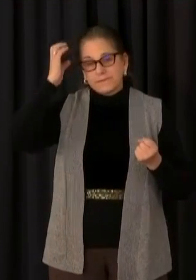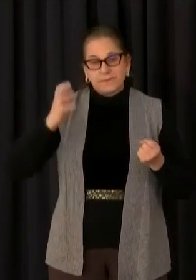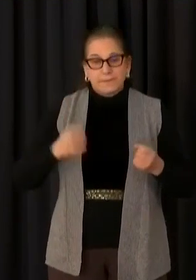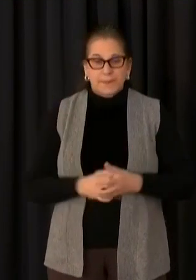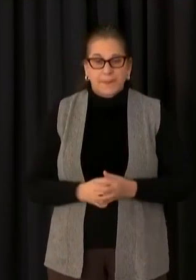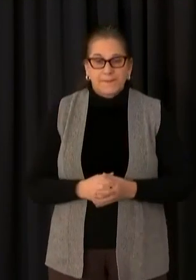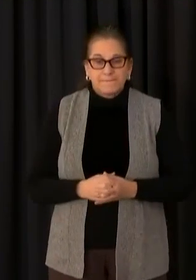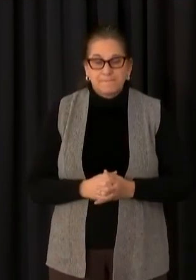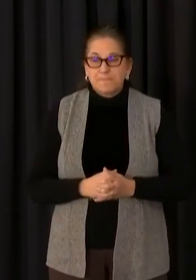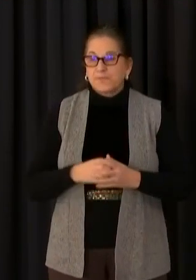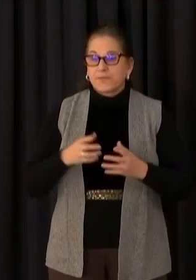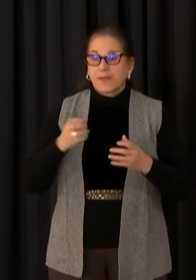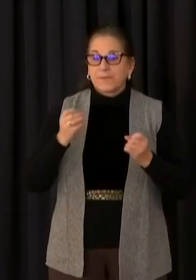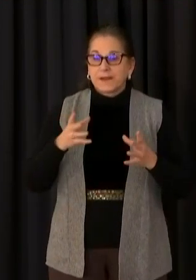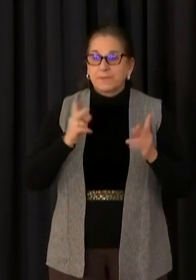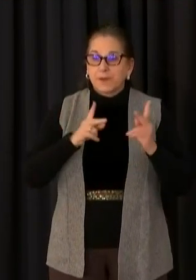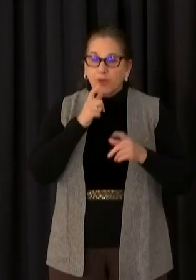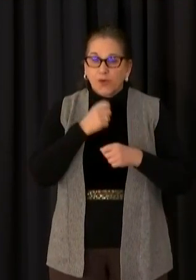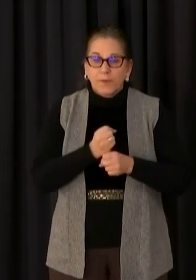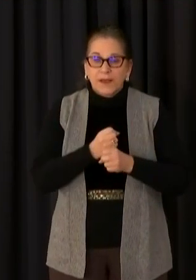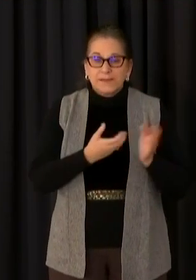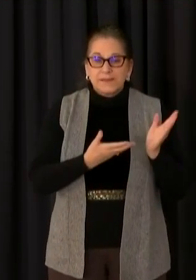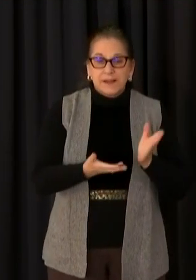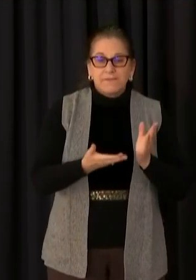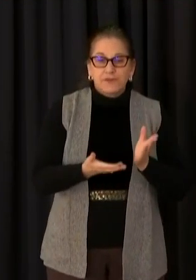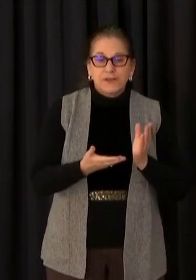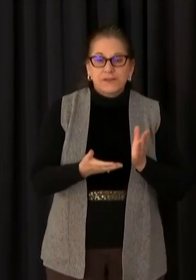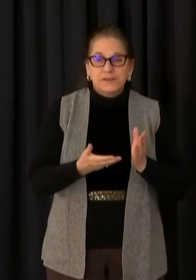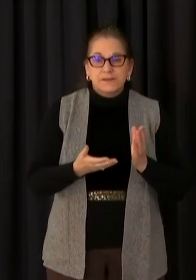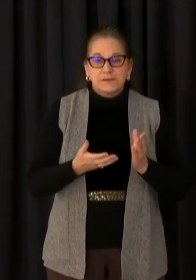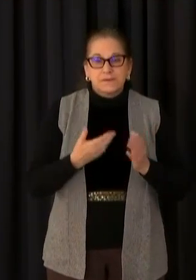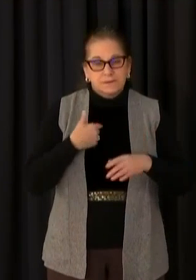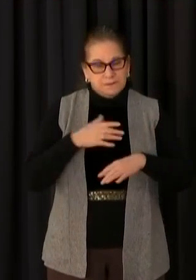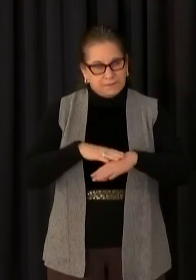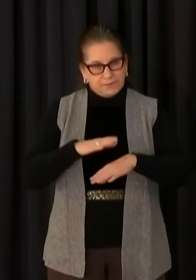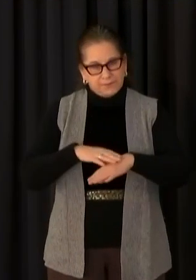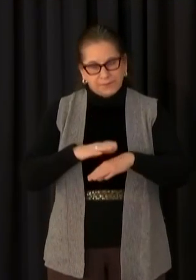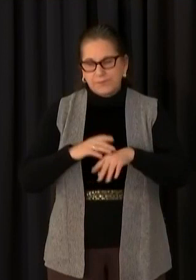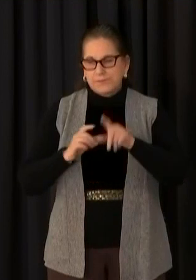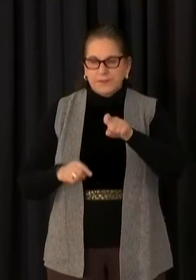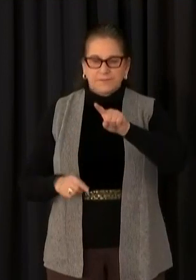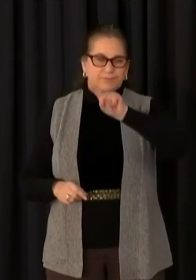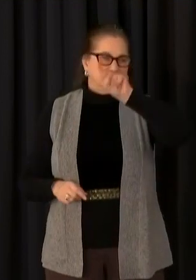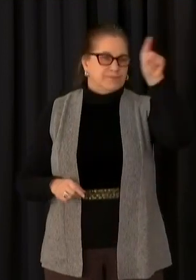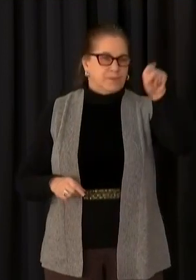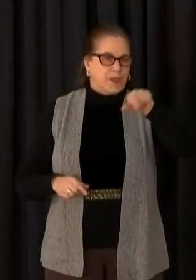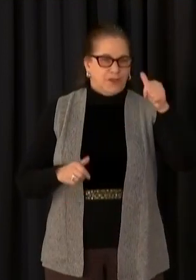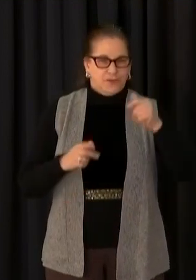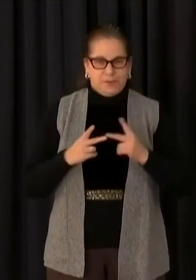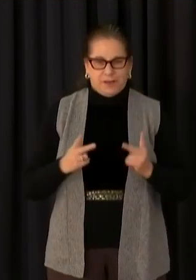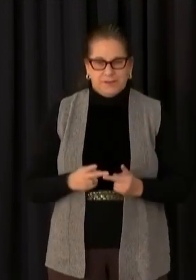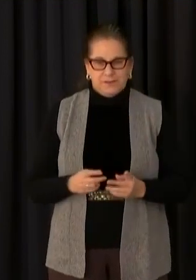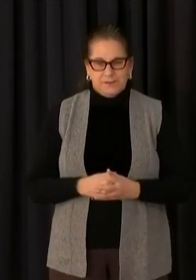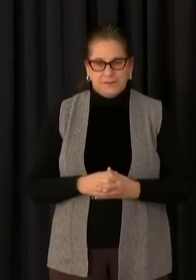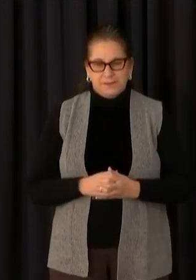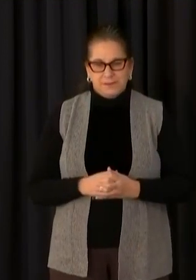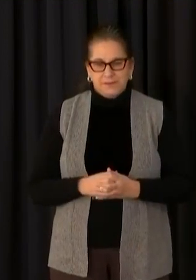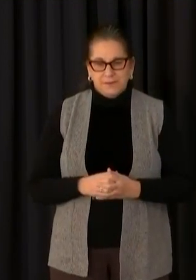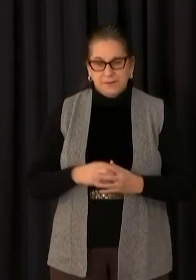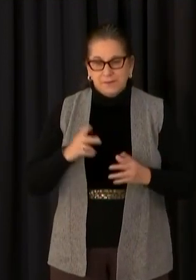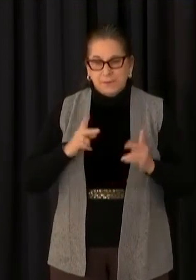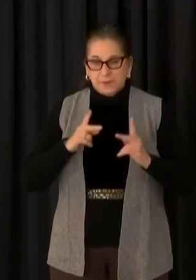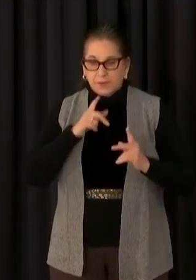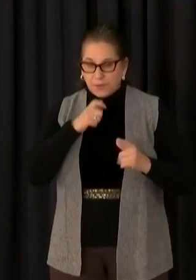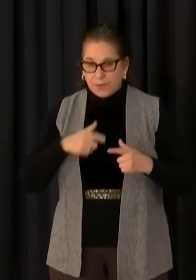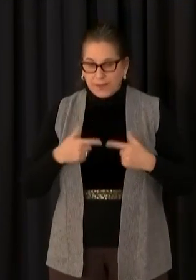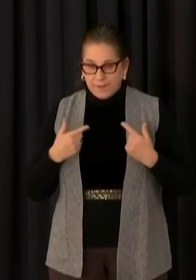be advised of an off-site screening facility. Further, residents and businesses between 19th